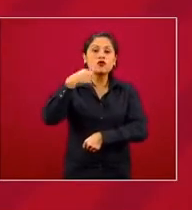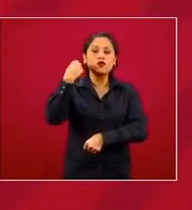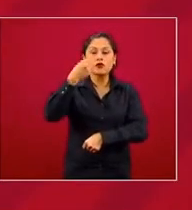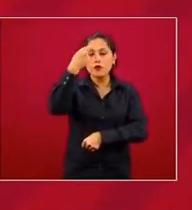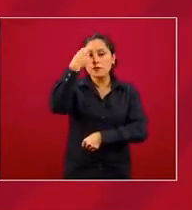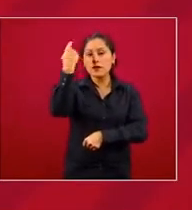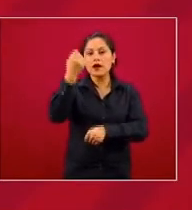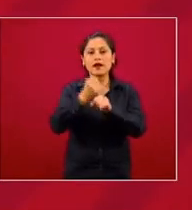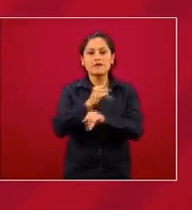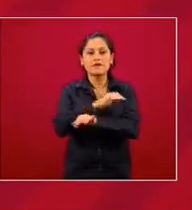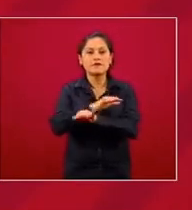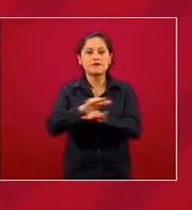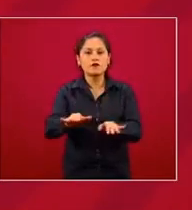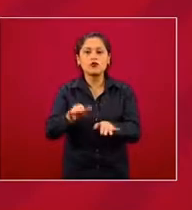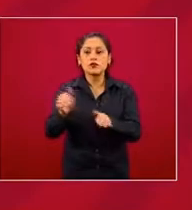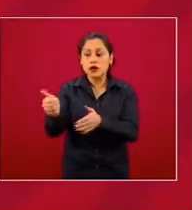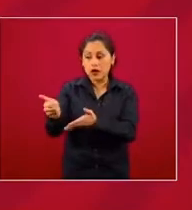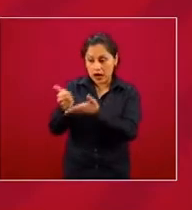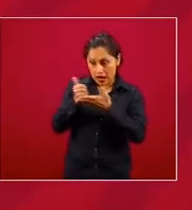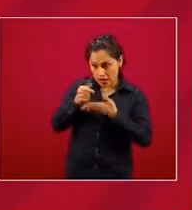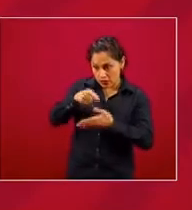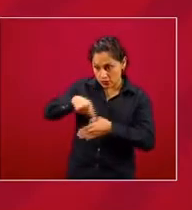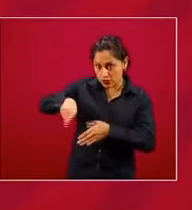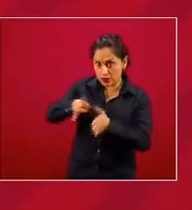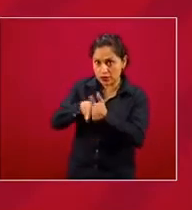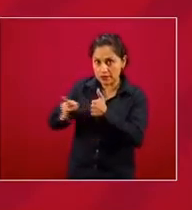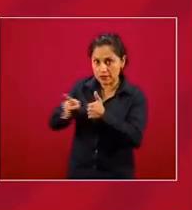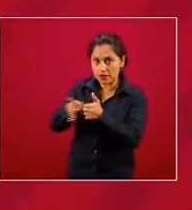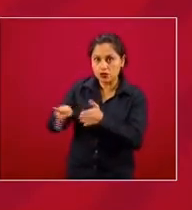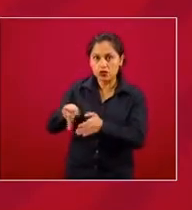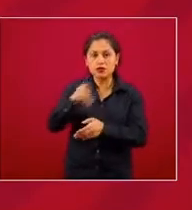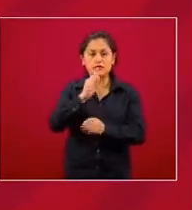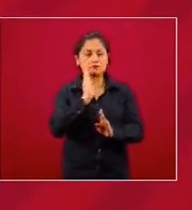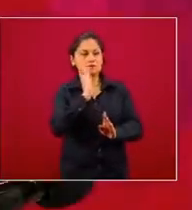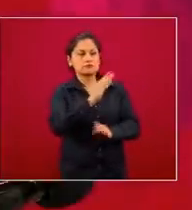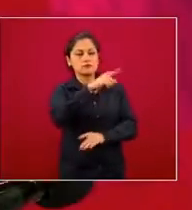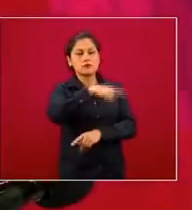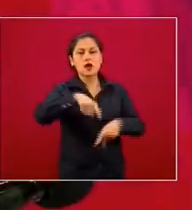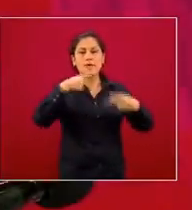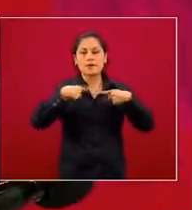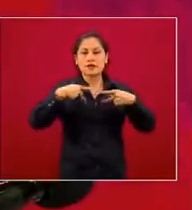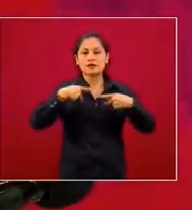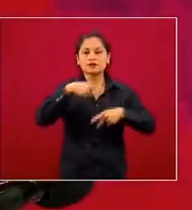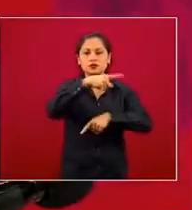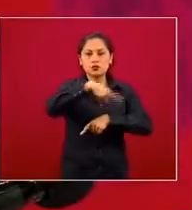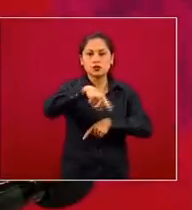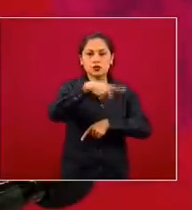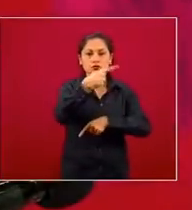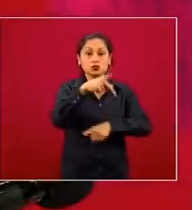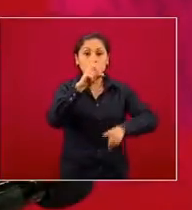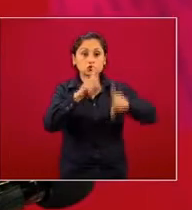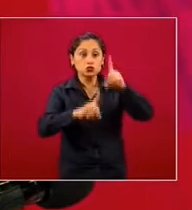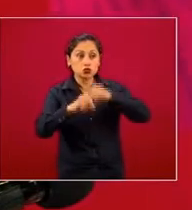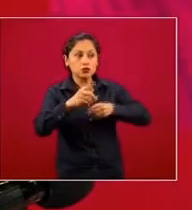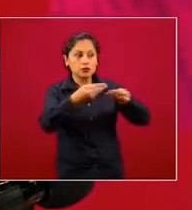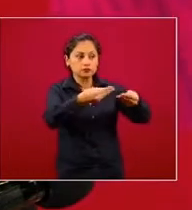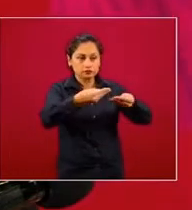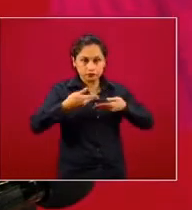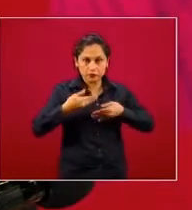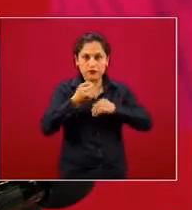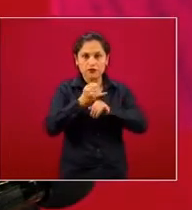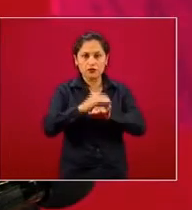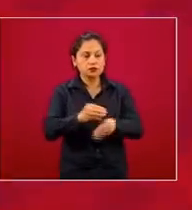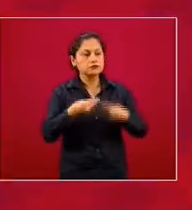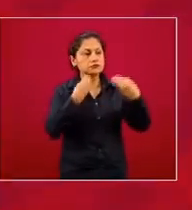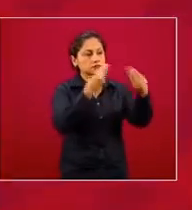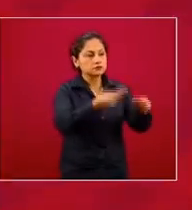society hacia la directly and sociedad a towards través de you so that experiencias we de vida can directa, gather para from the recibir de la society your sociedad concerns and también your questions so inquietudes, that we can work comentarios, dudas together, y